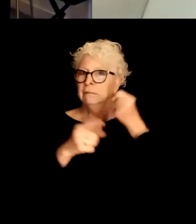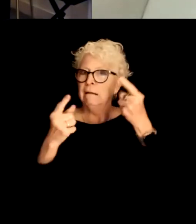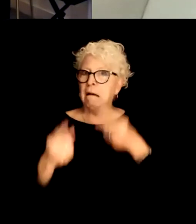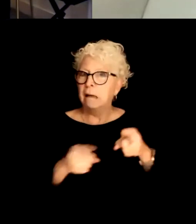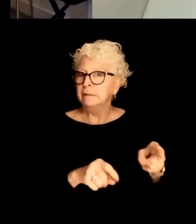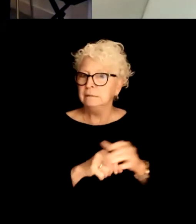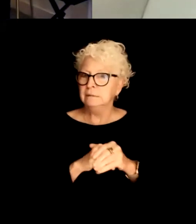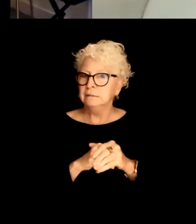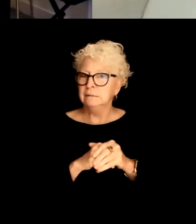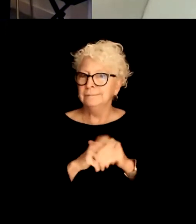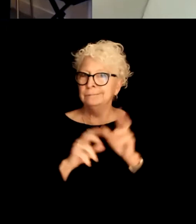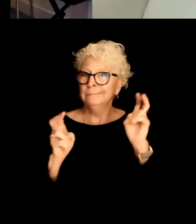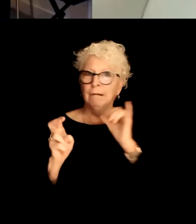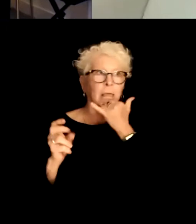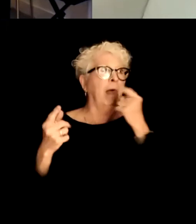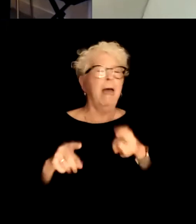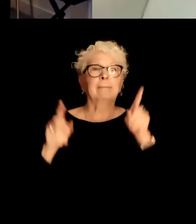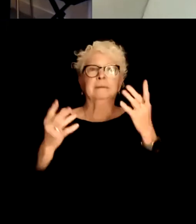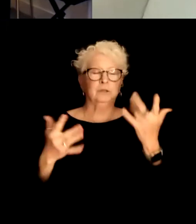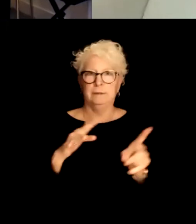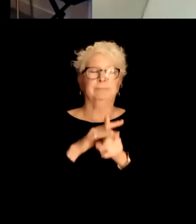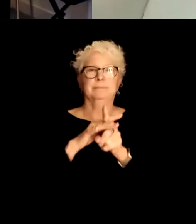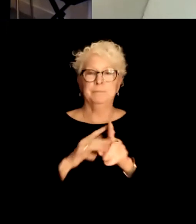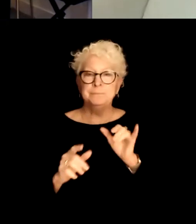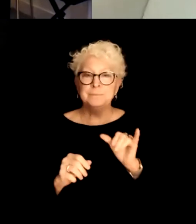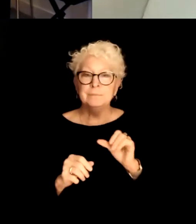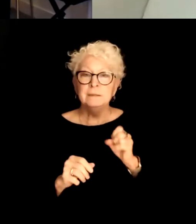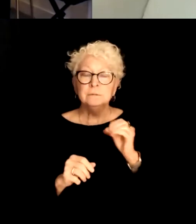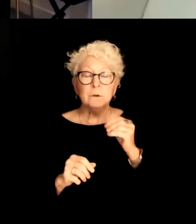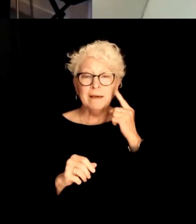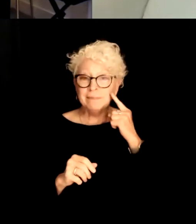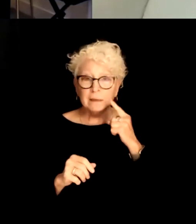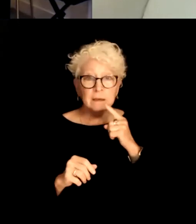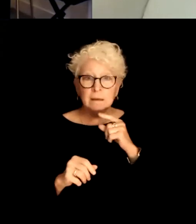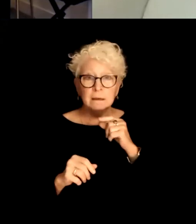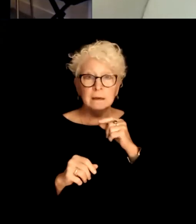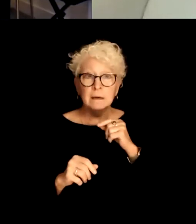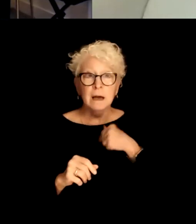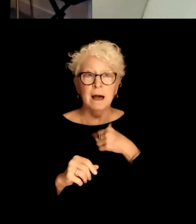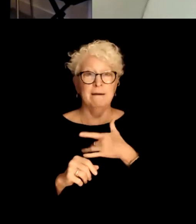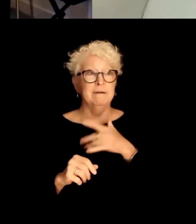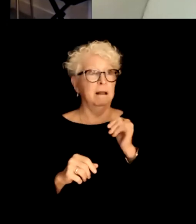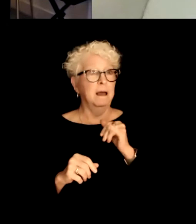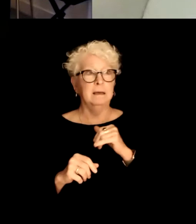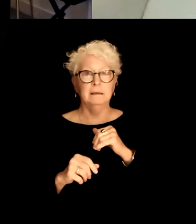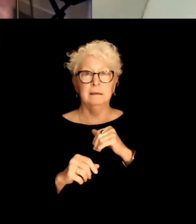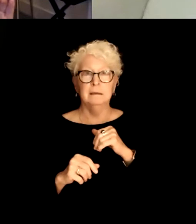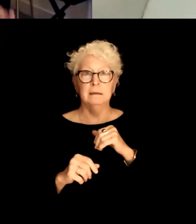this diagnosis. Like, I think it was actually highly unlikely that I was ever going to get these diagnoses in my lifetime,